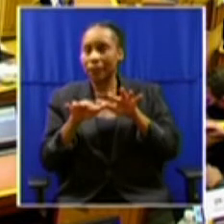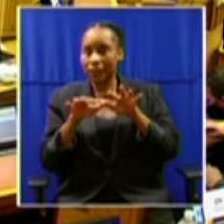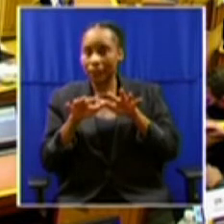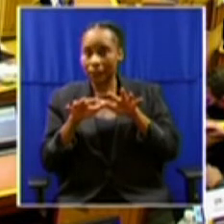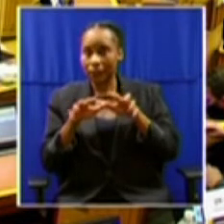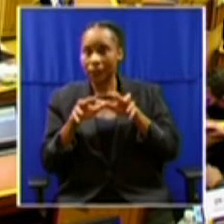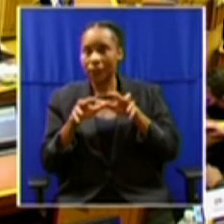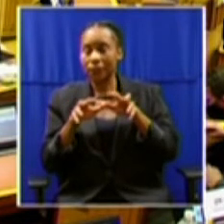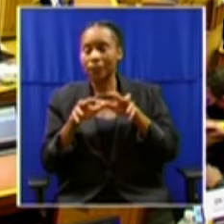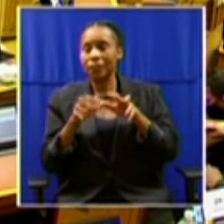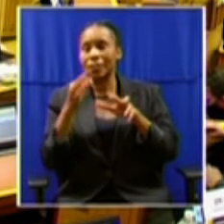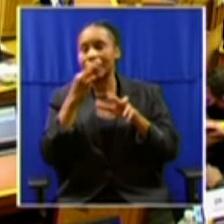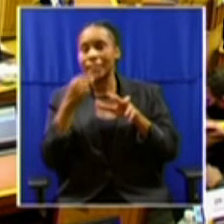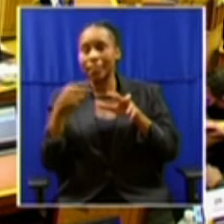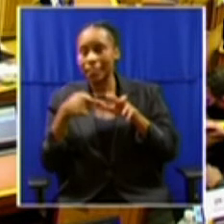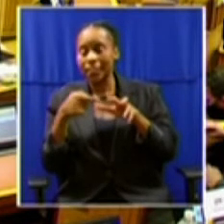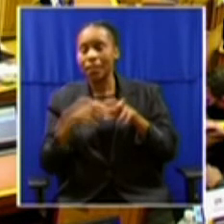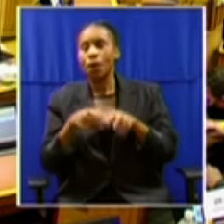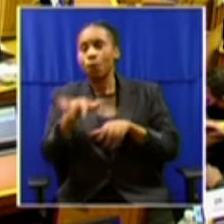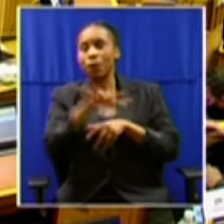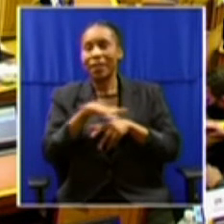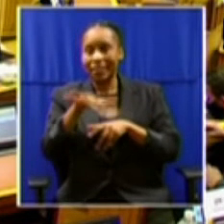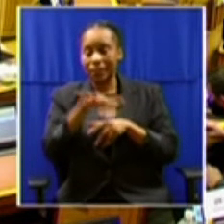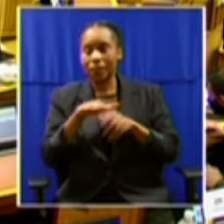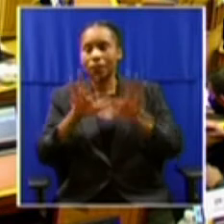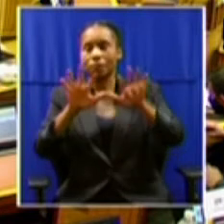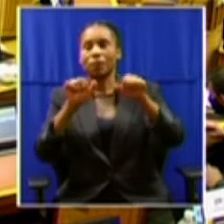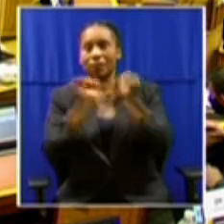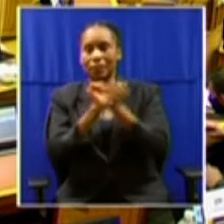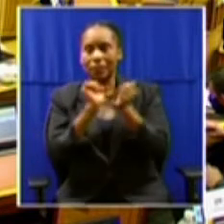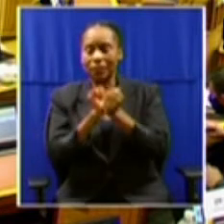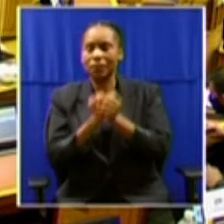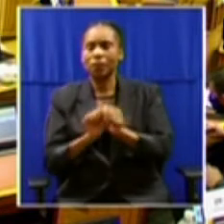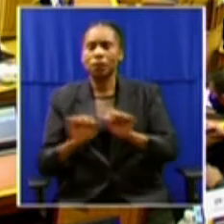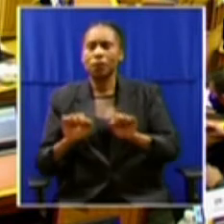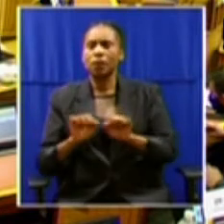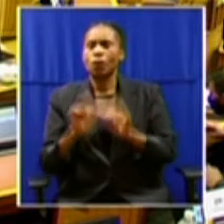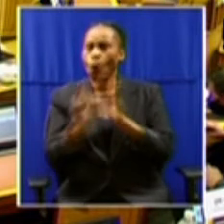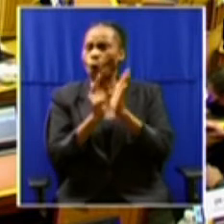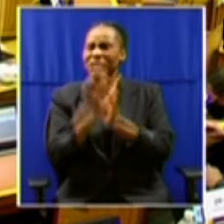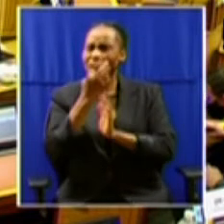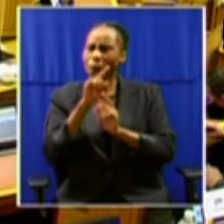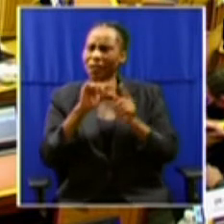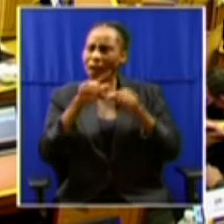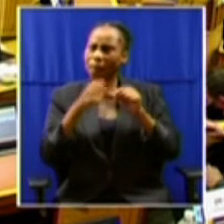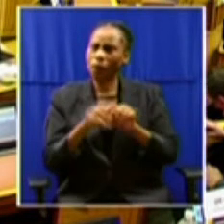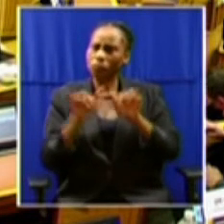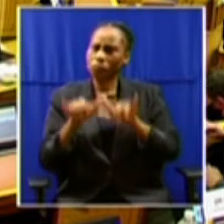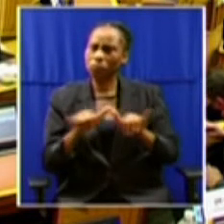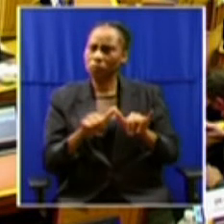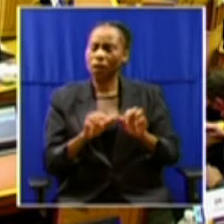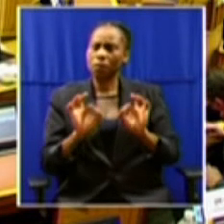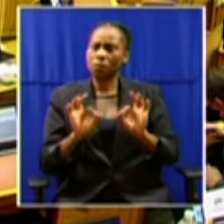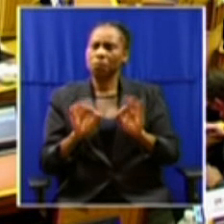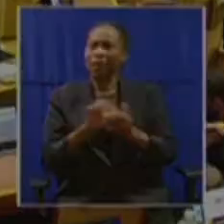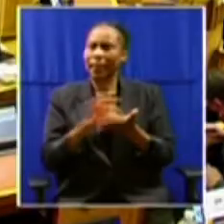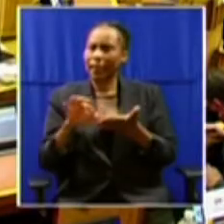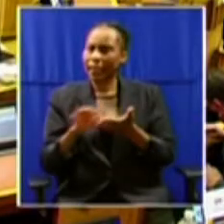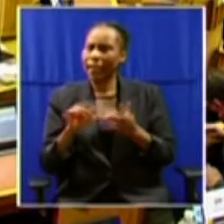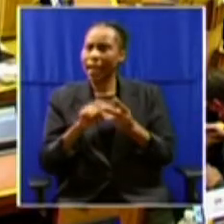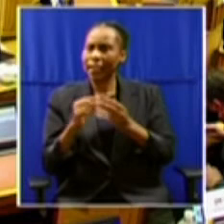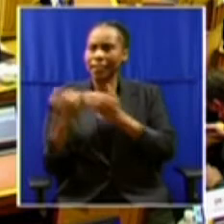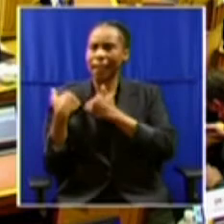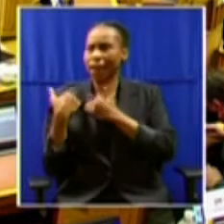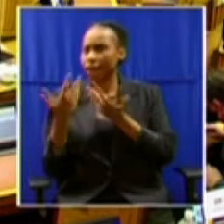of prisoners of prison facilities? Thank you. Thank you, Honorable Member. The Honorable Minister.